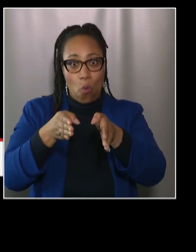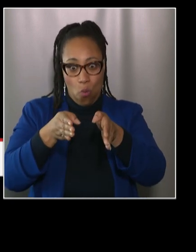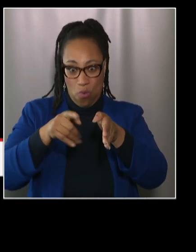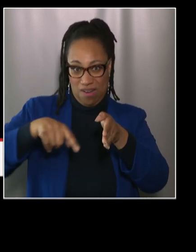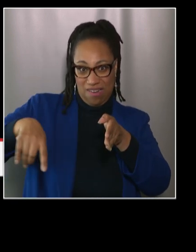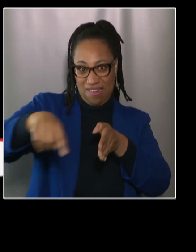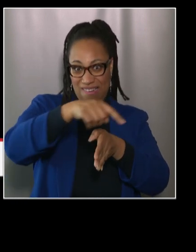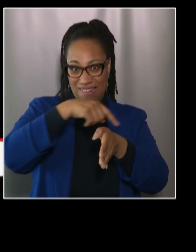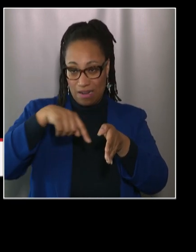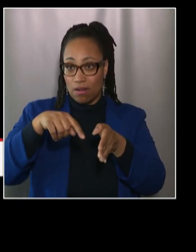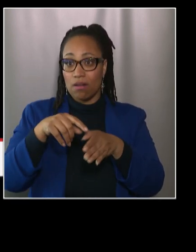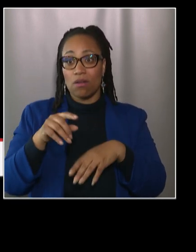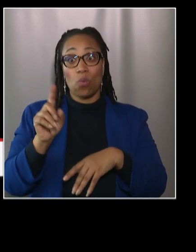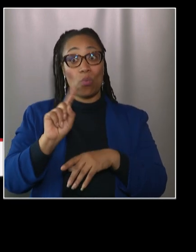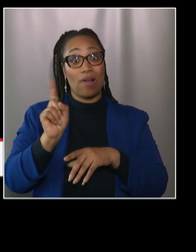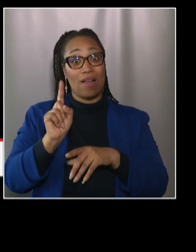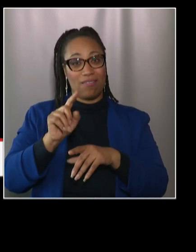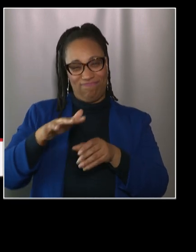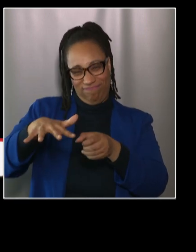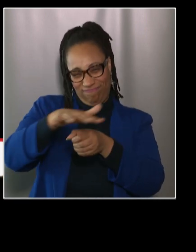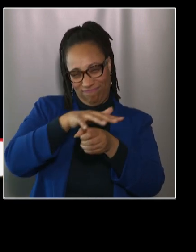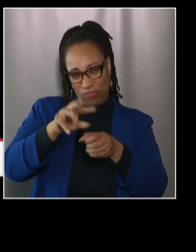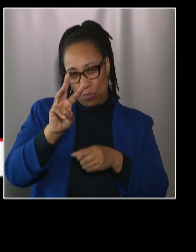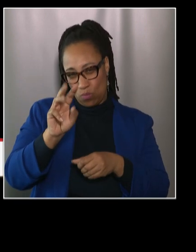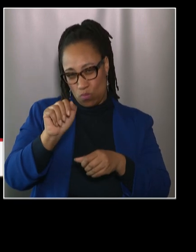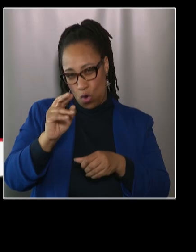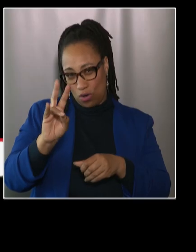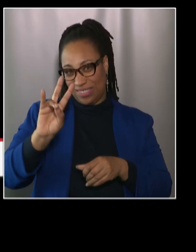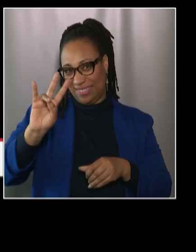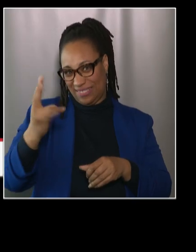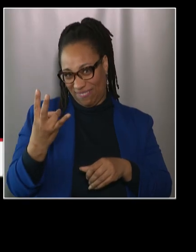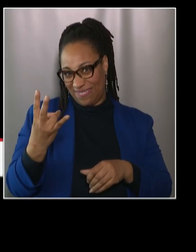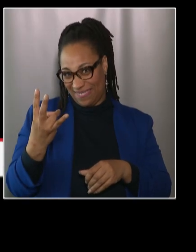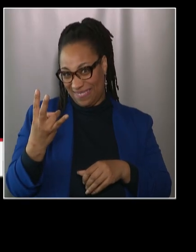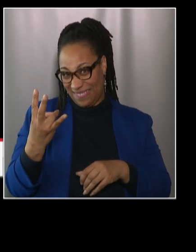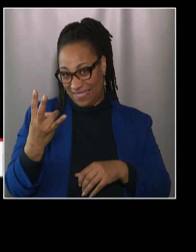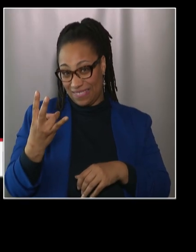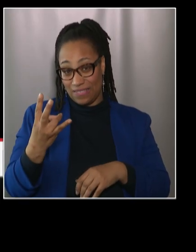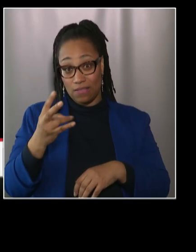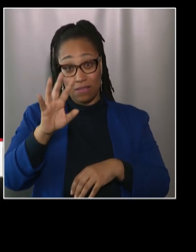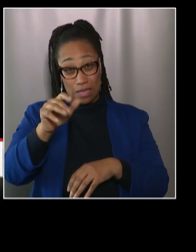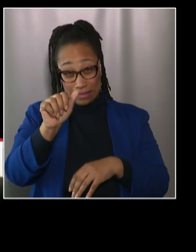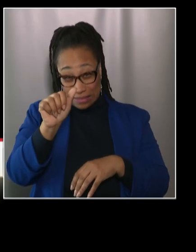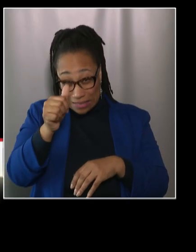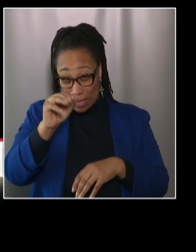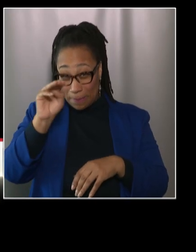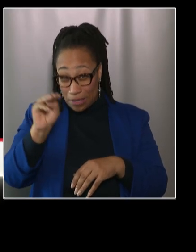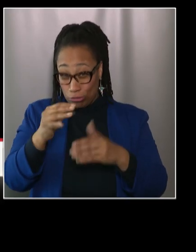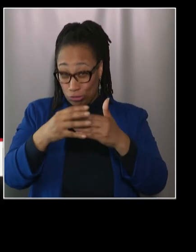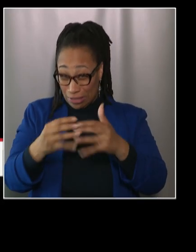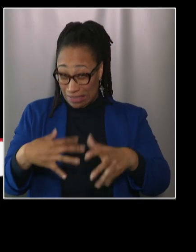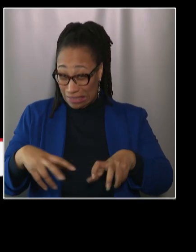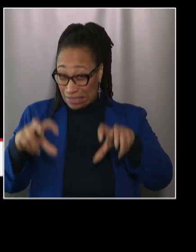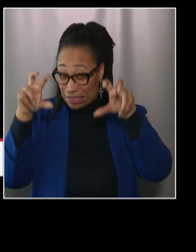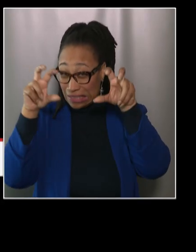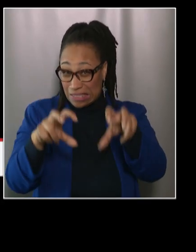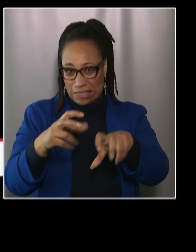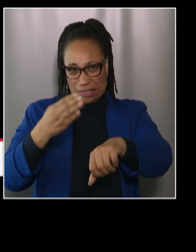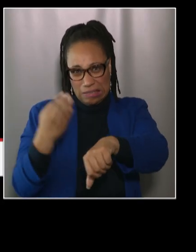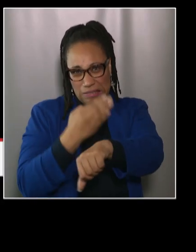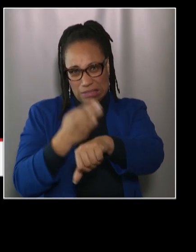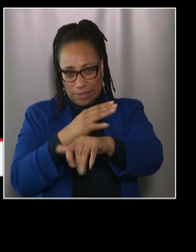Ward 7, is a multi-year $10 million investment focused on critical infrastructure and improvements, supporting the